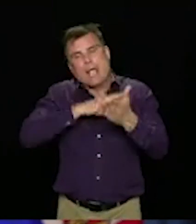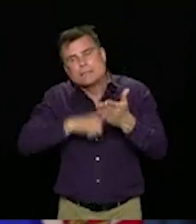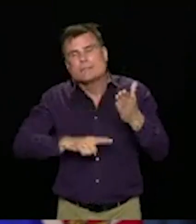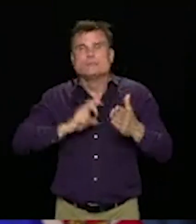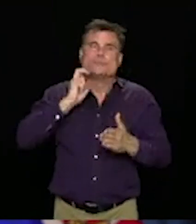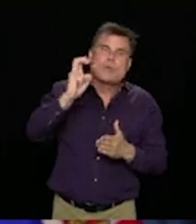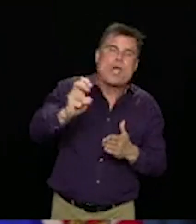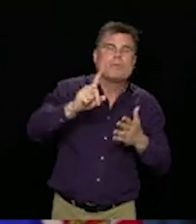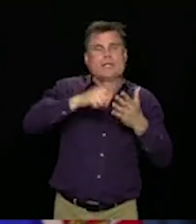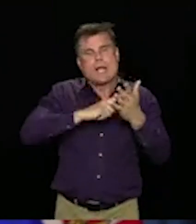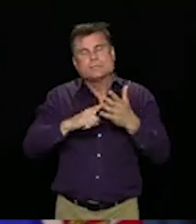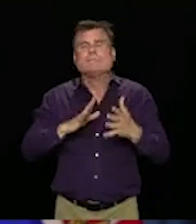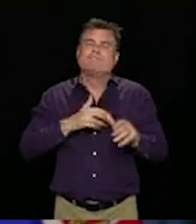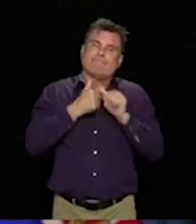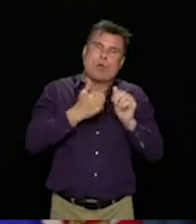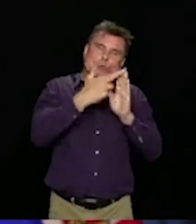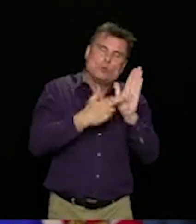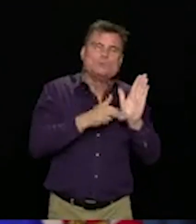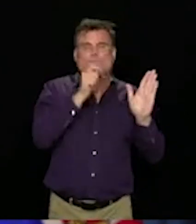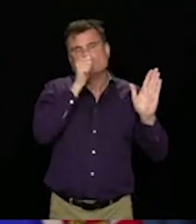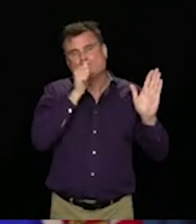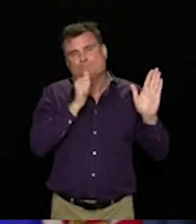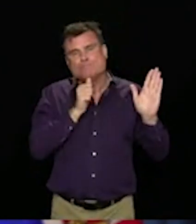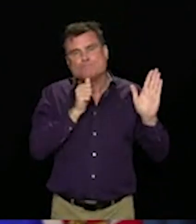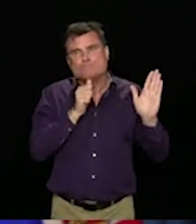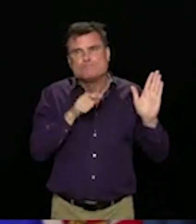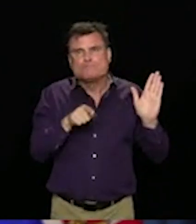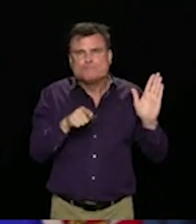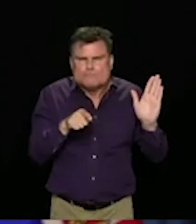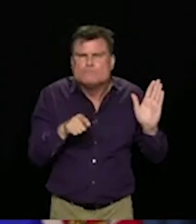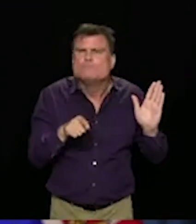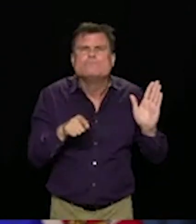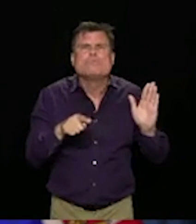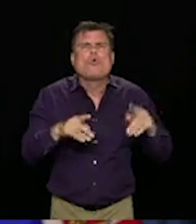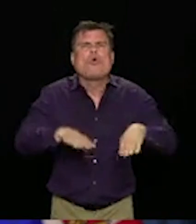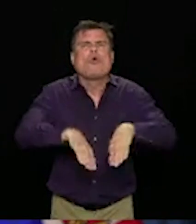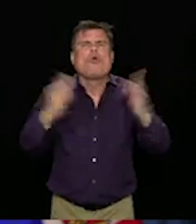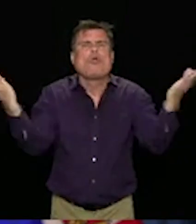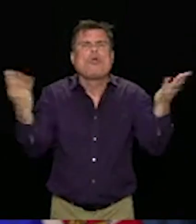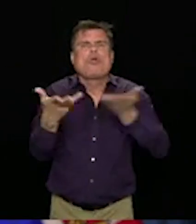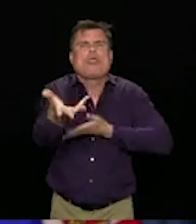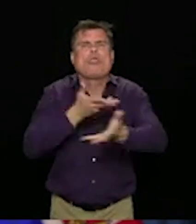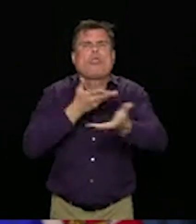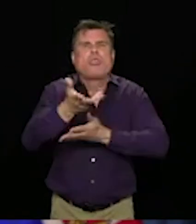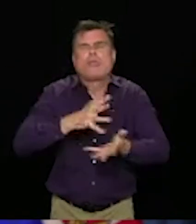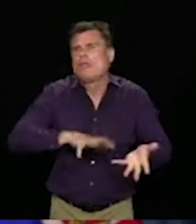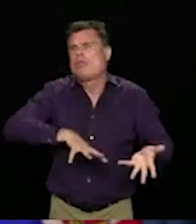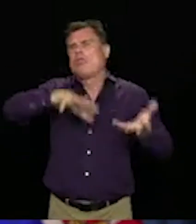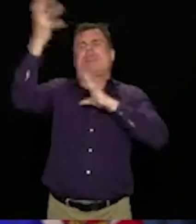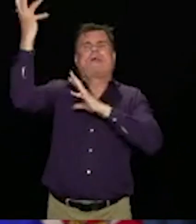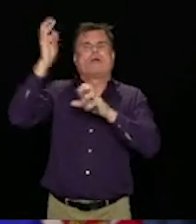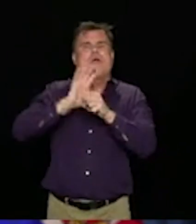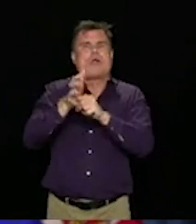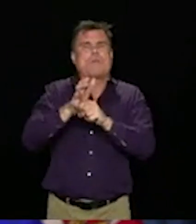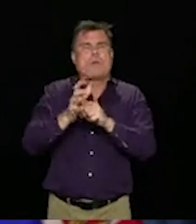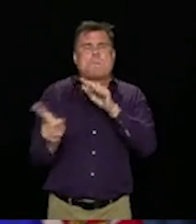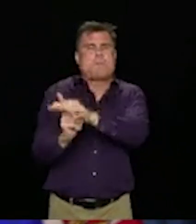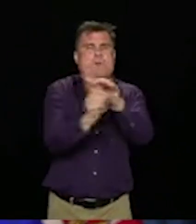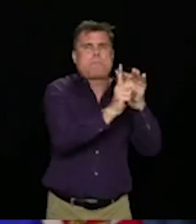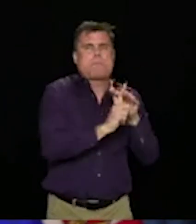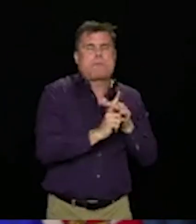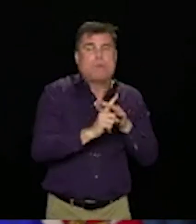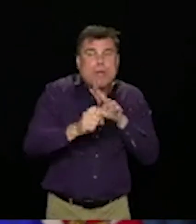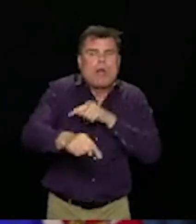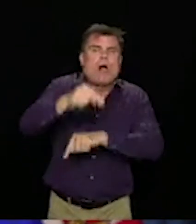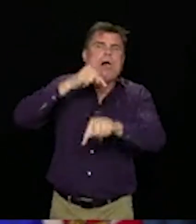be significantly, especially in this moment, especially vigilant around these questions. Unfortunately, and this is not